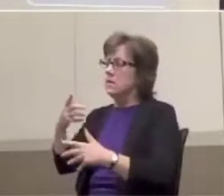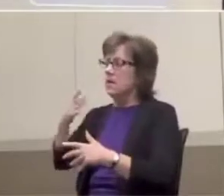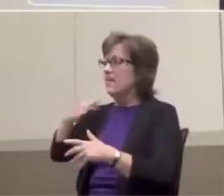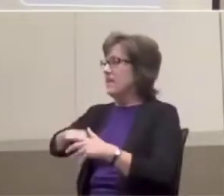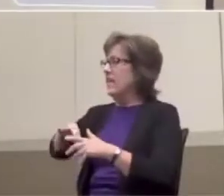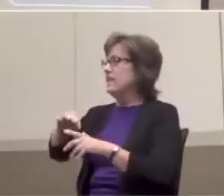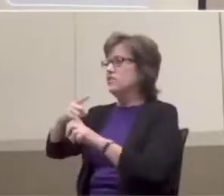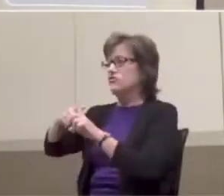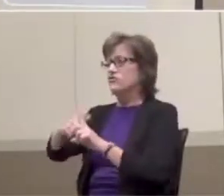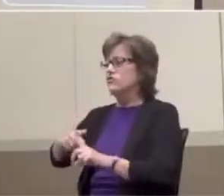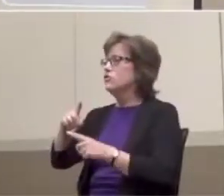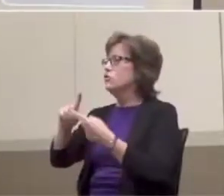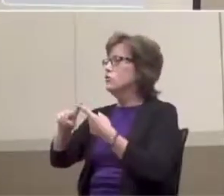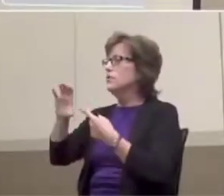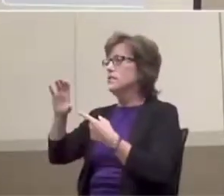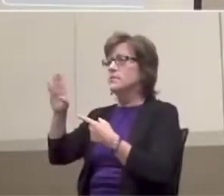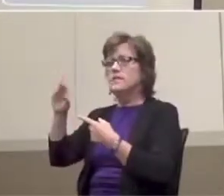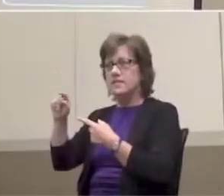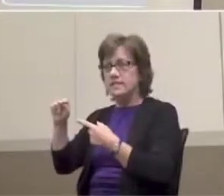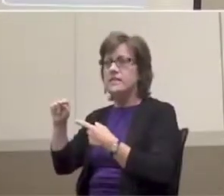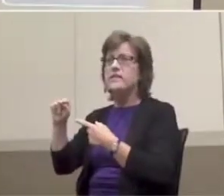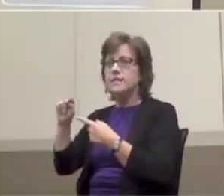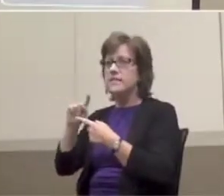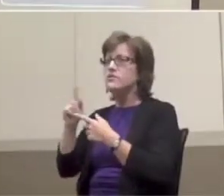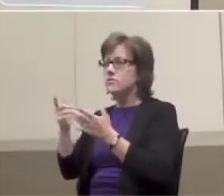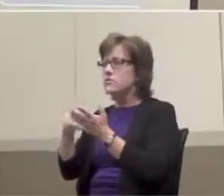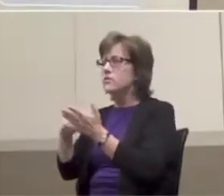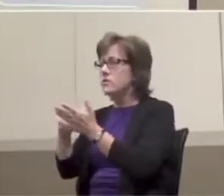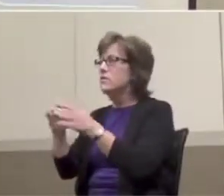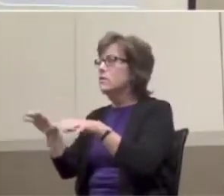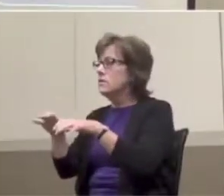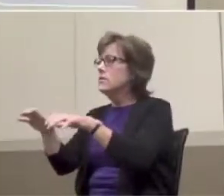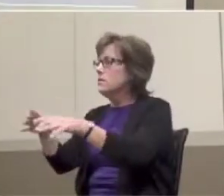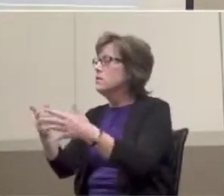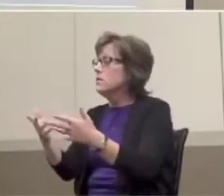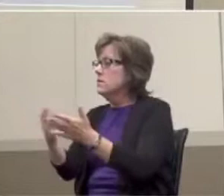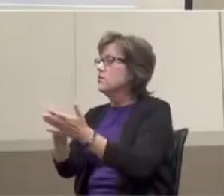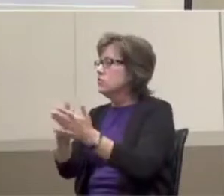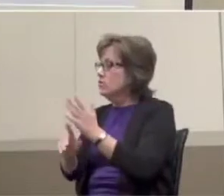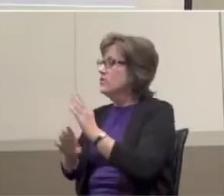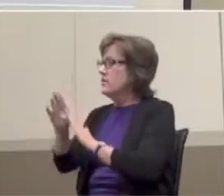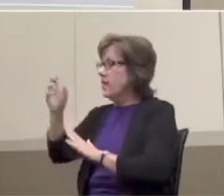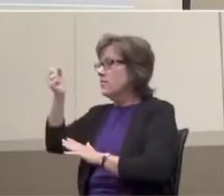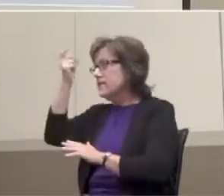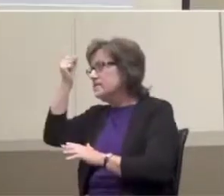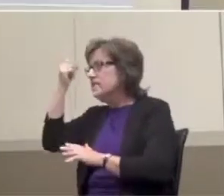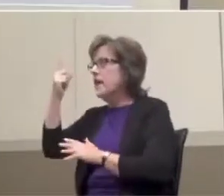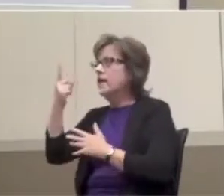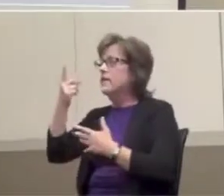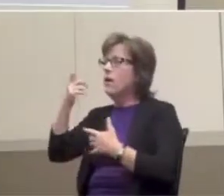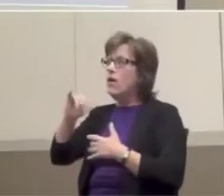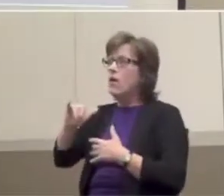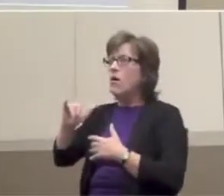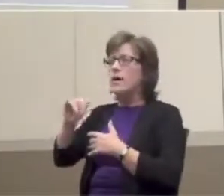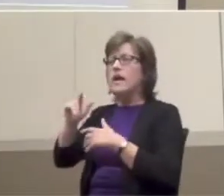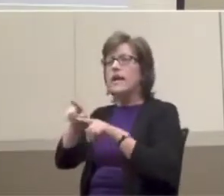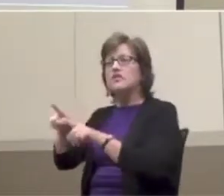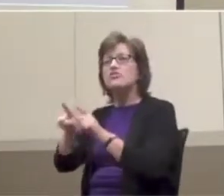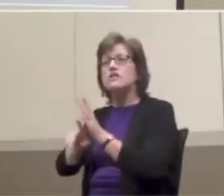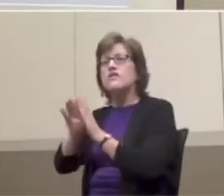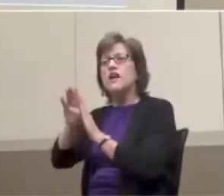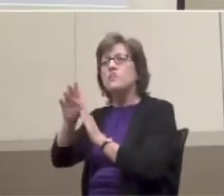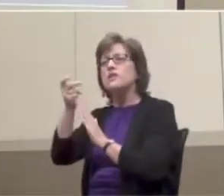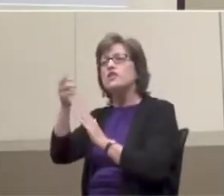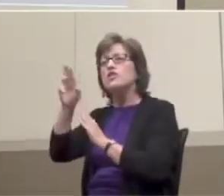know, that it's been studied over and over and over again. So again, it's developing insight, and as you start developing neural pathways